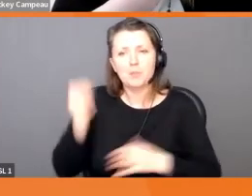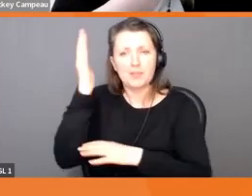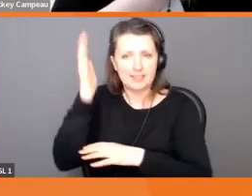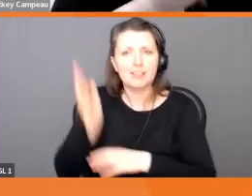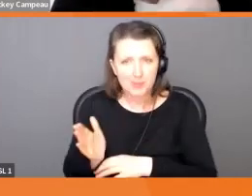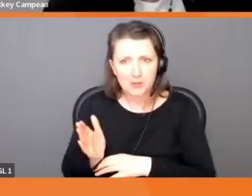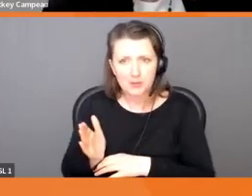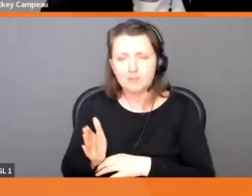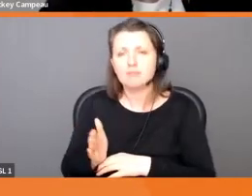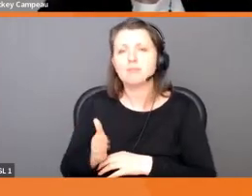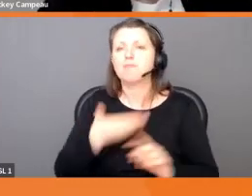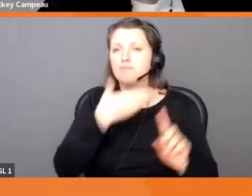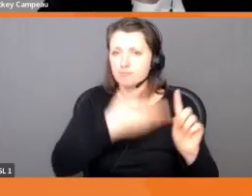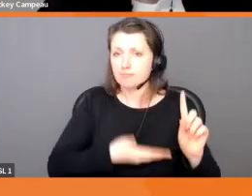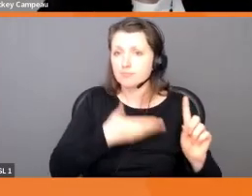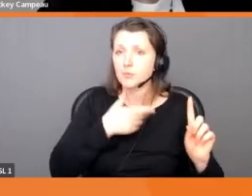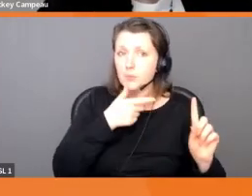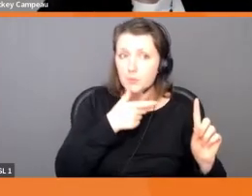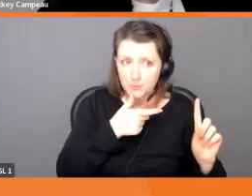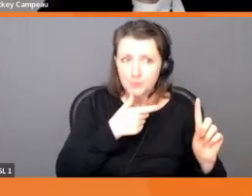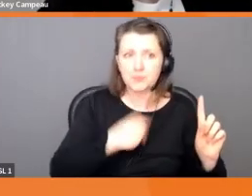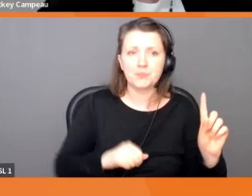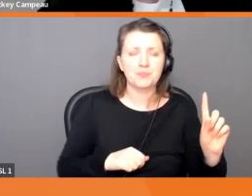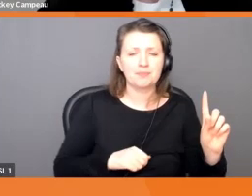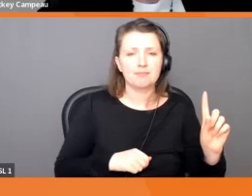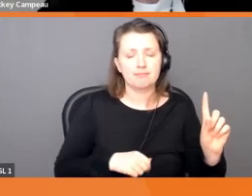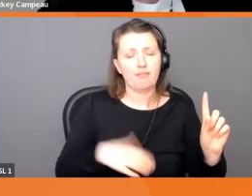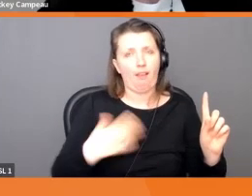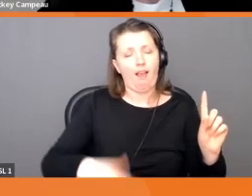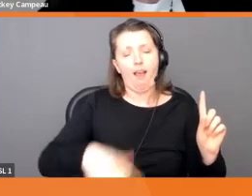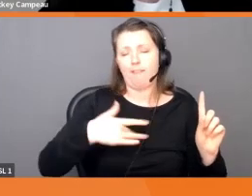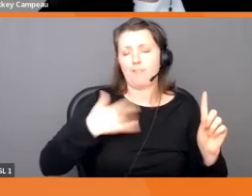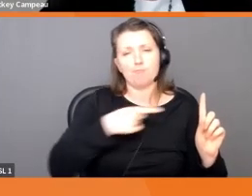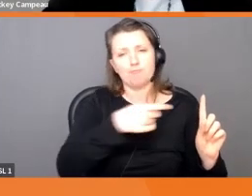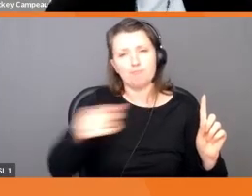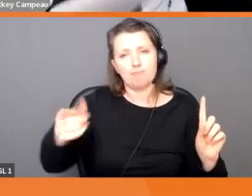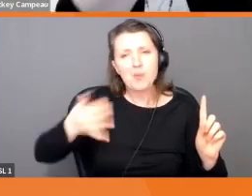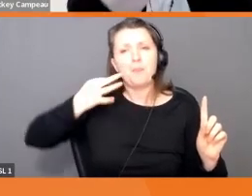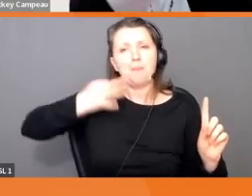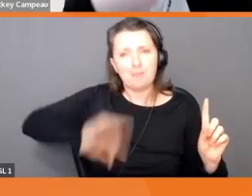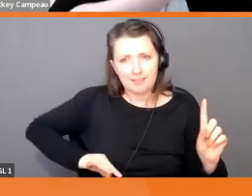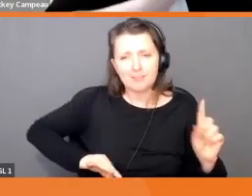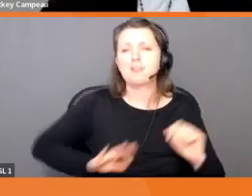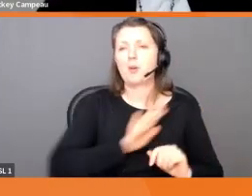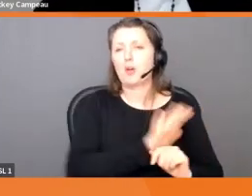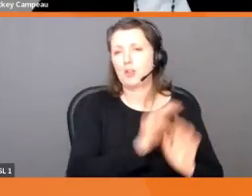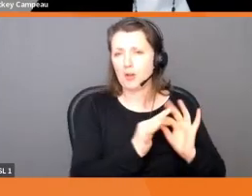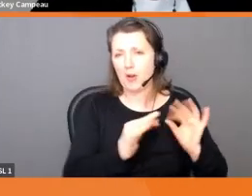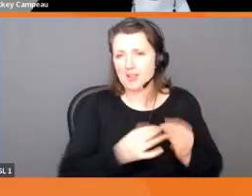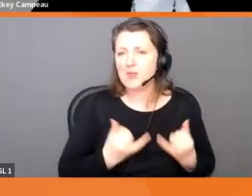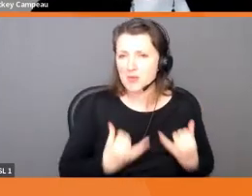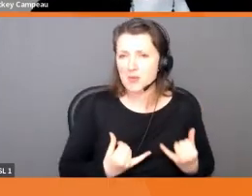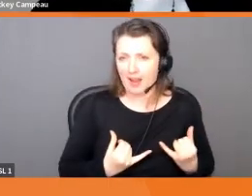about Denise. I think you will absolutely get a lot out of working through today's